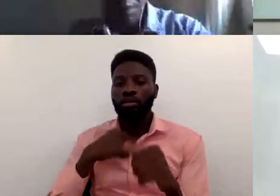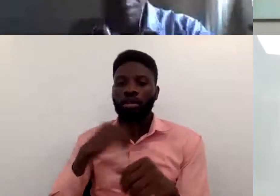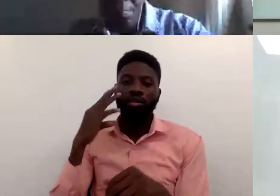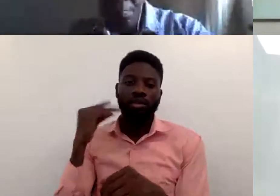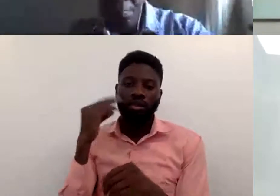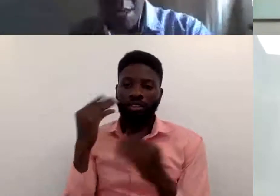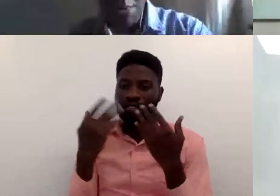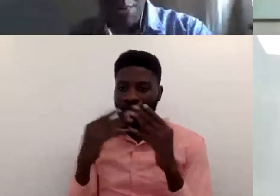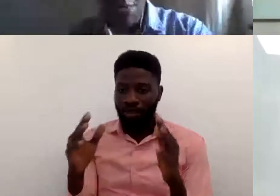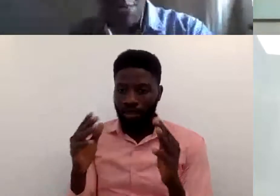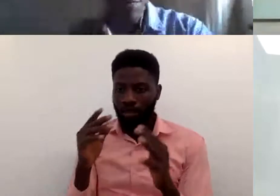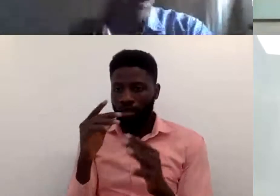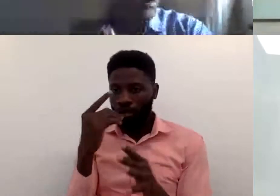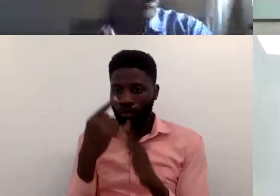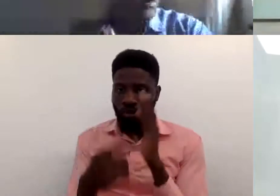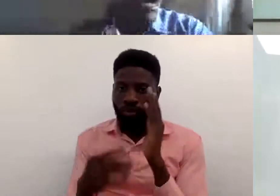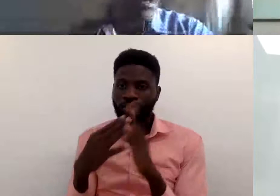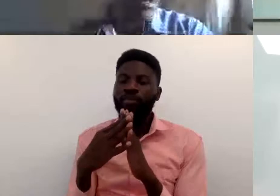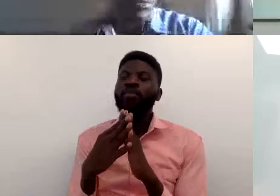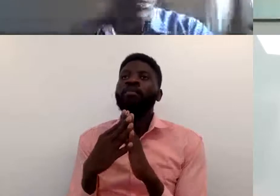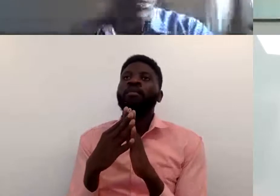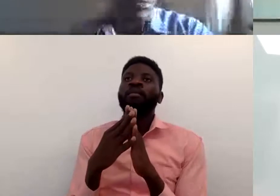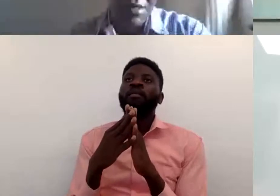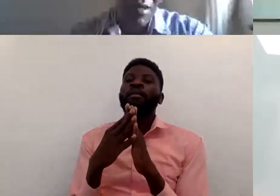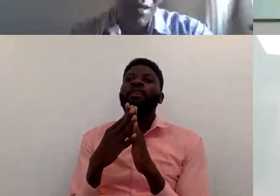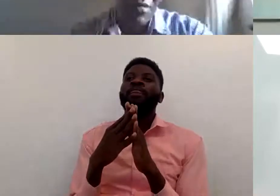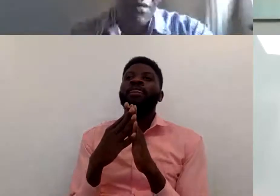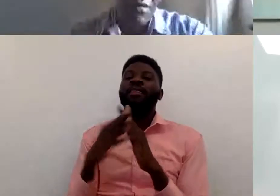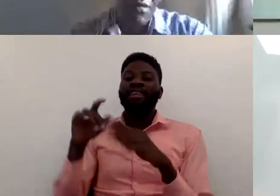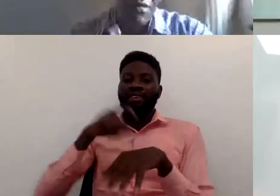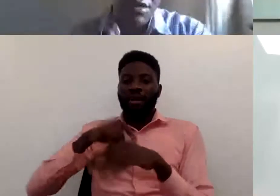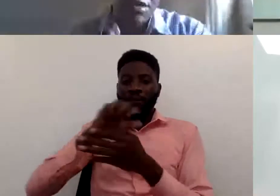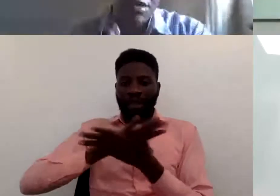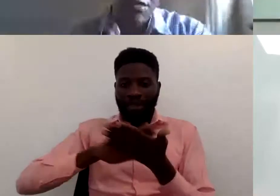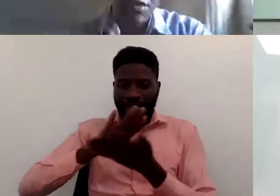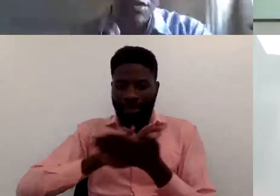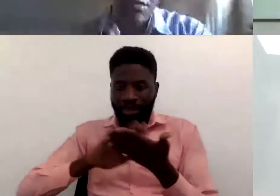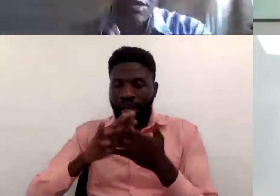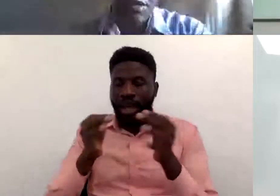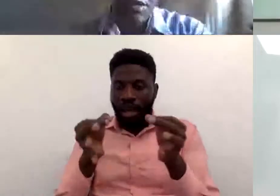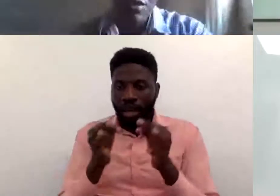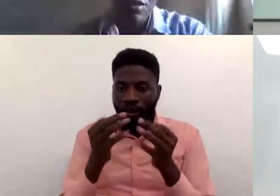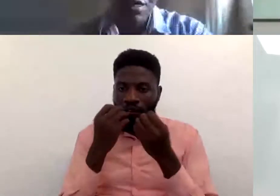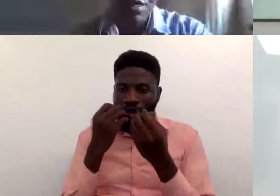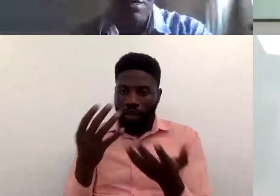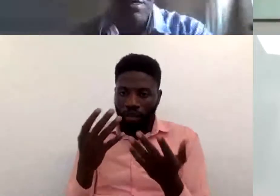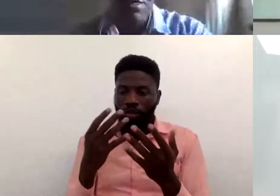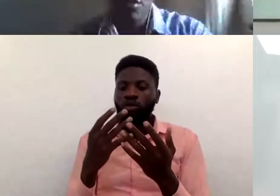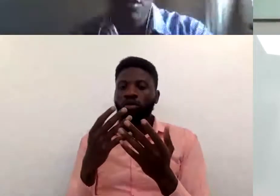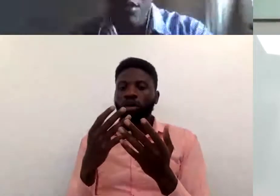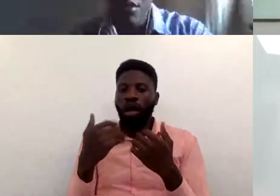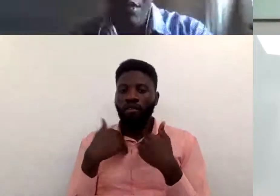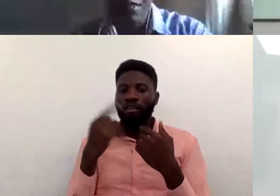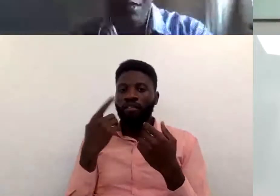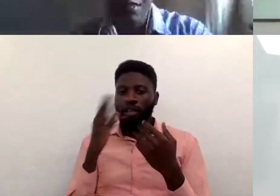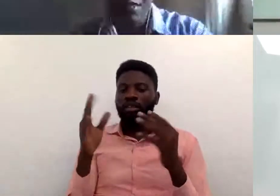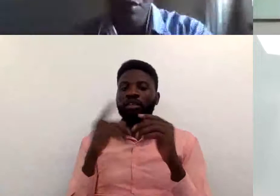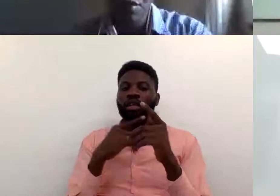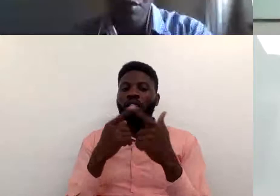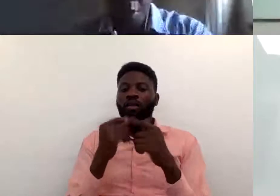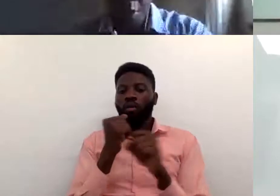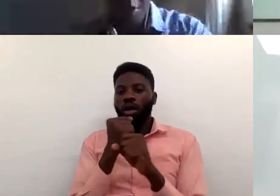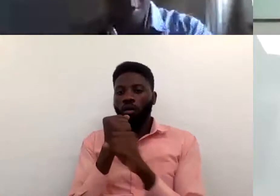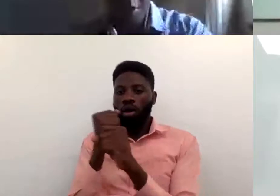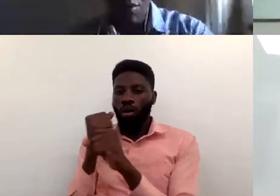that from having the basic accounting information and some of the jobs that you then get to do within